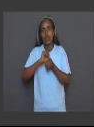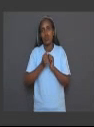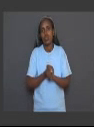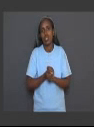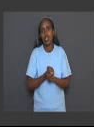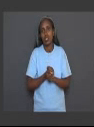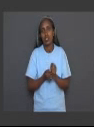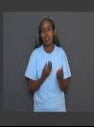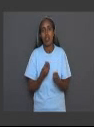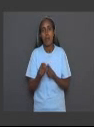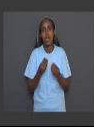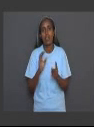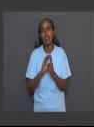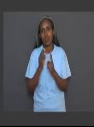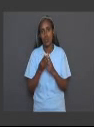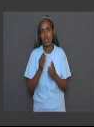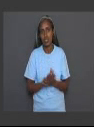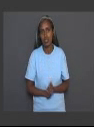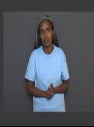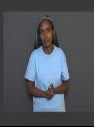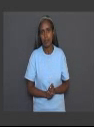in market conditions.